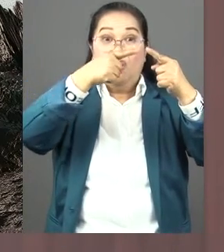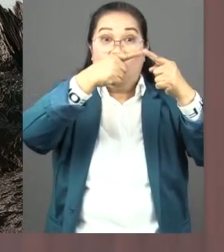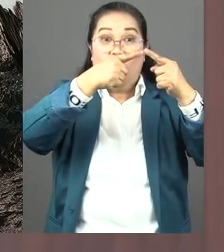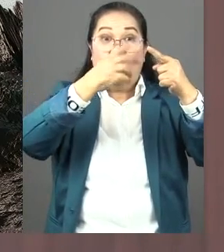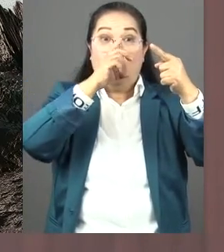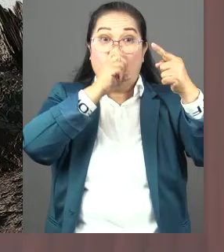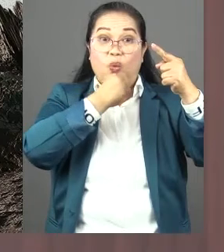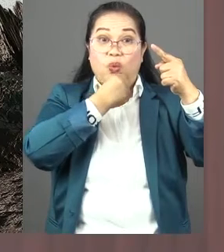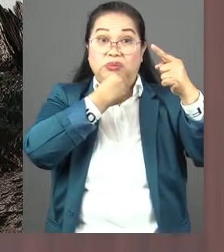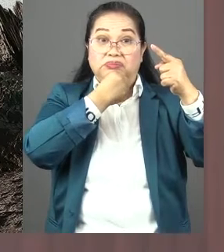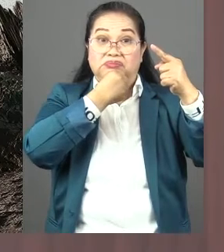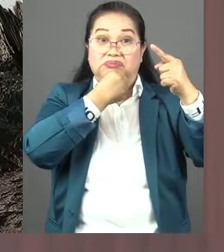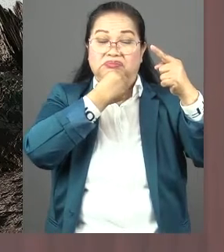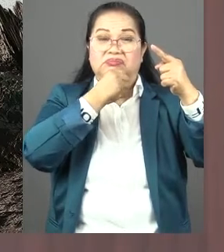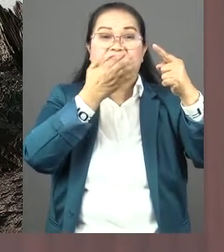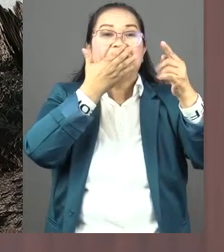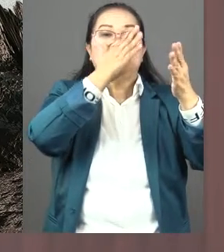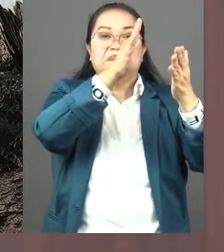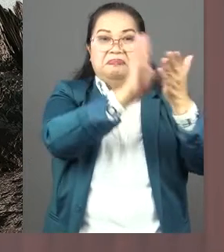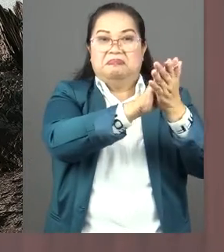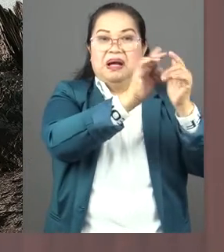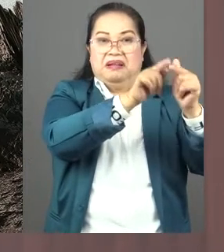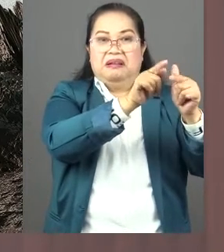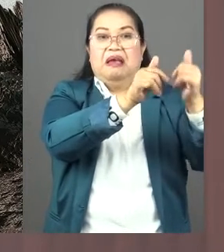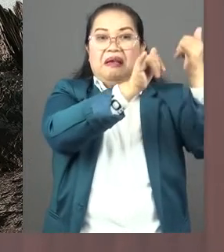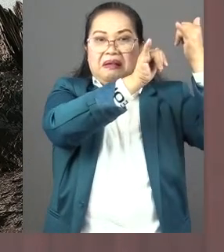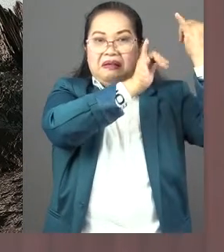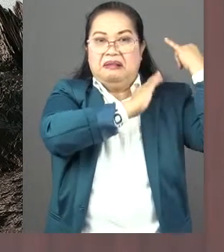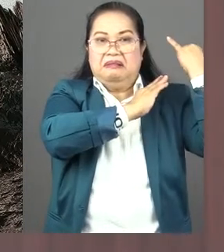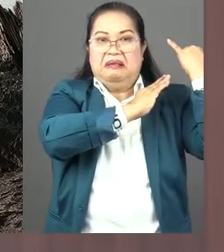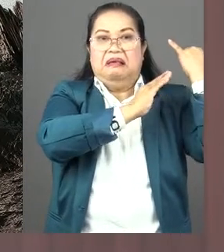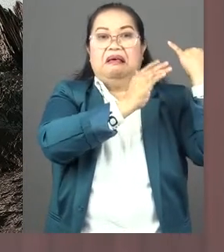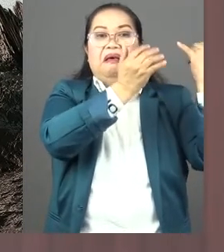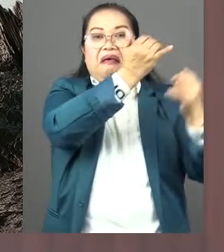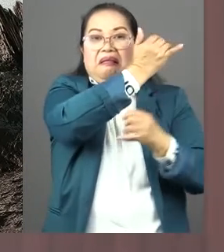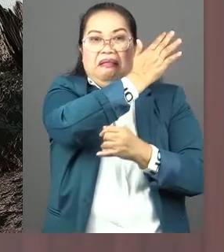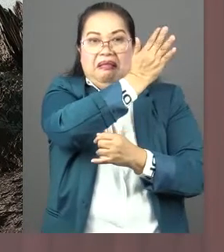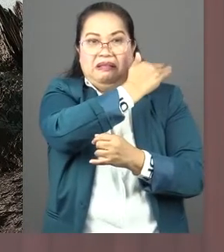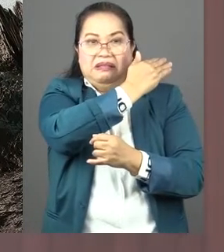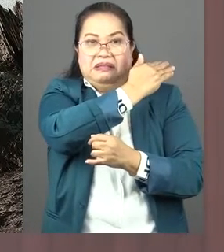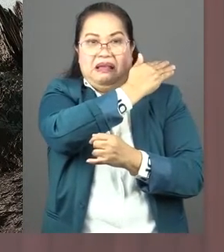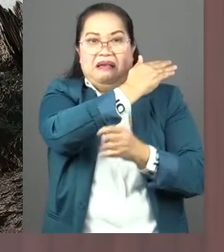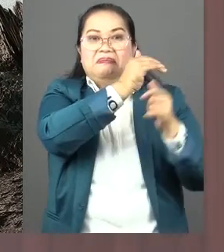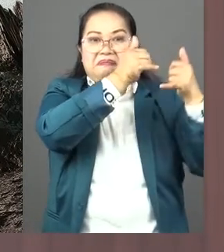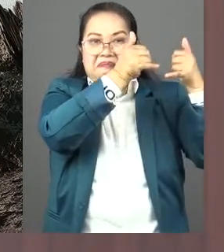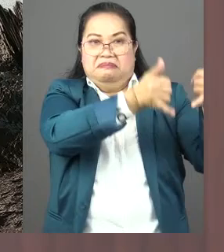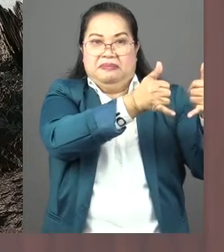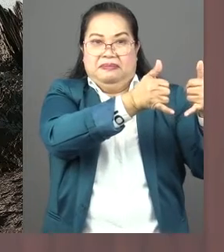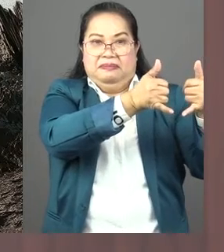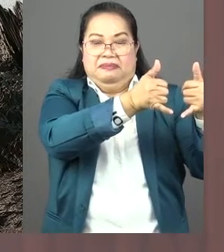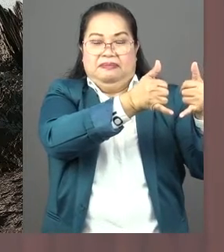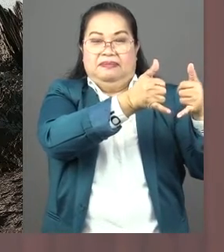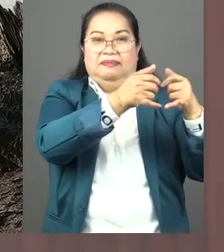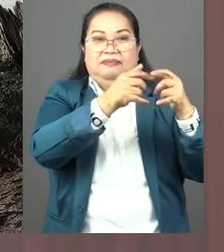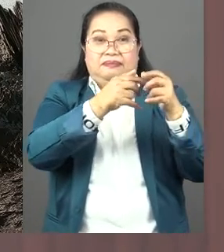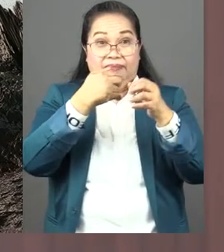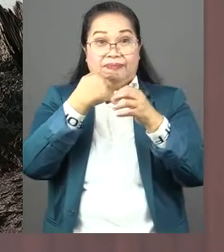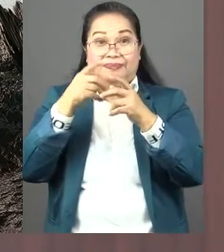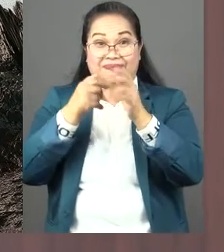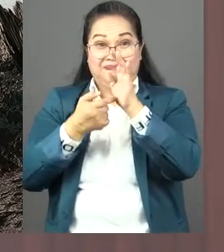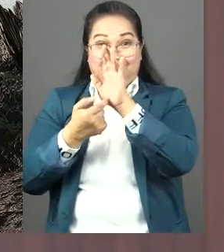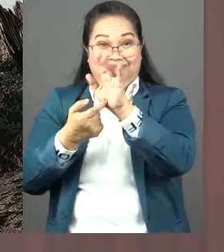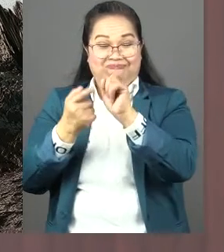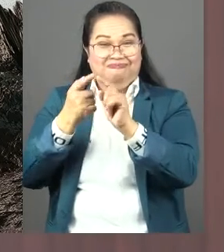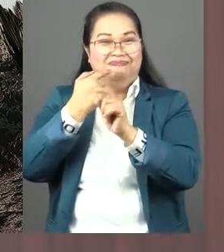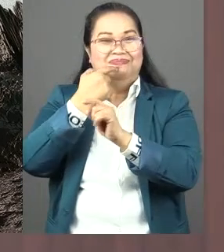nature, we can be as bad as we used to be, or worse. I'm just laying it down for us, friend,